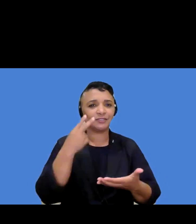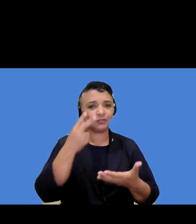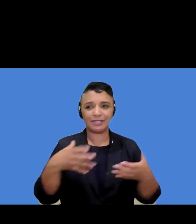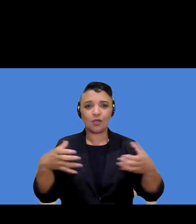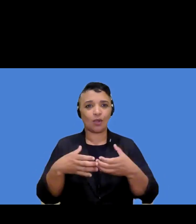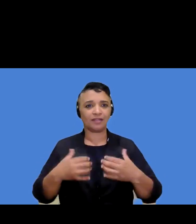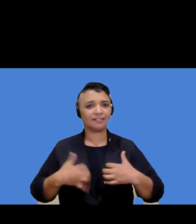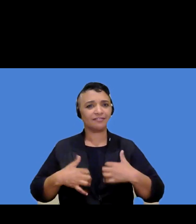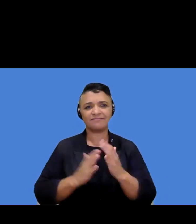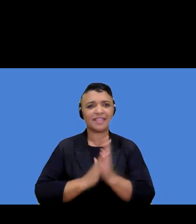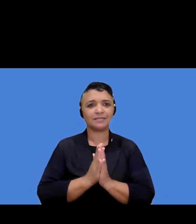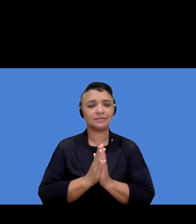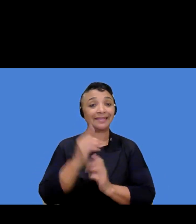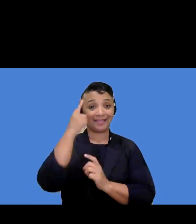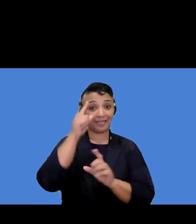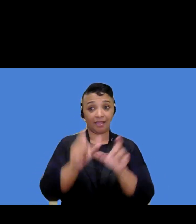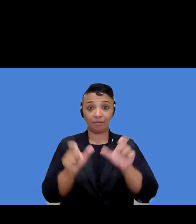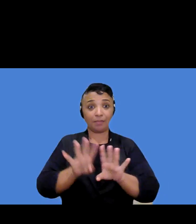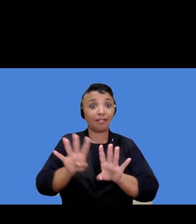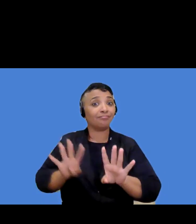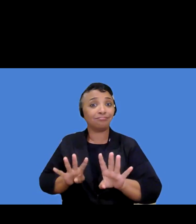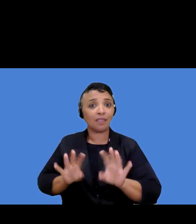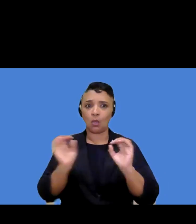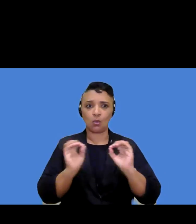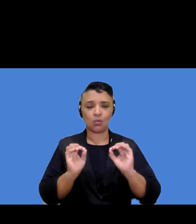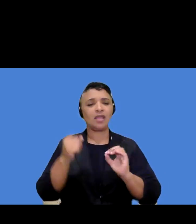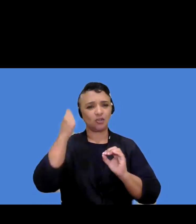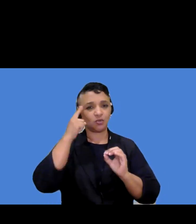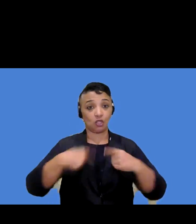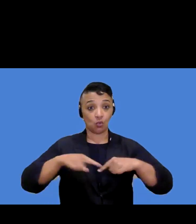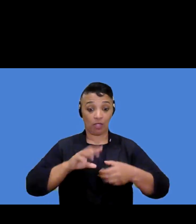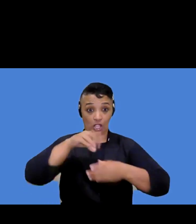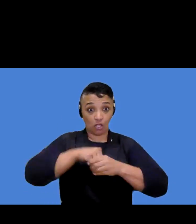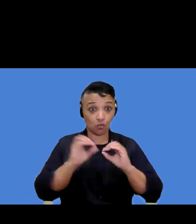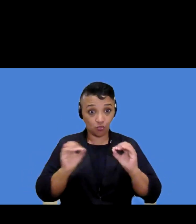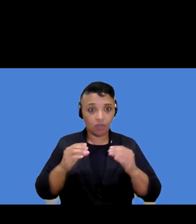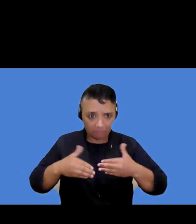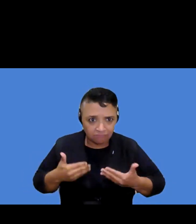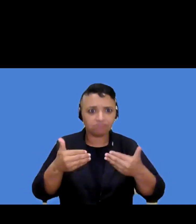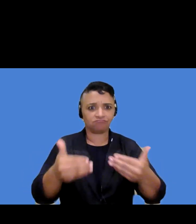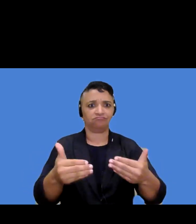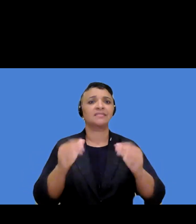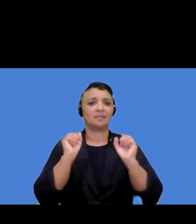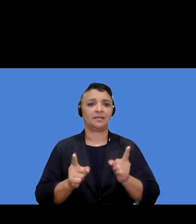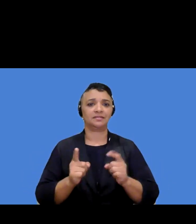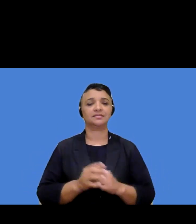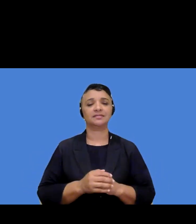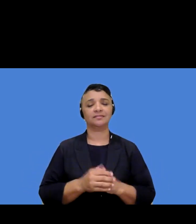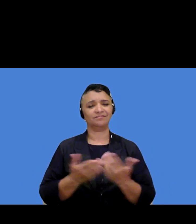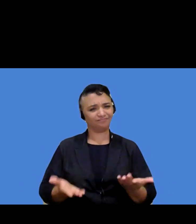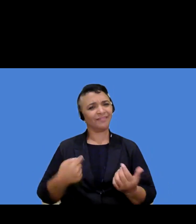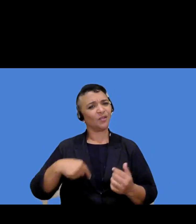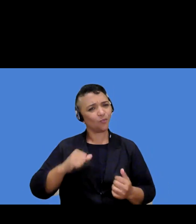of leaving no one behind and nothing about us without us. Today, we are proud to share those